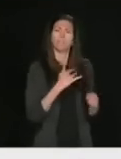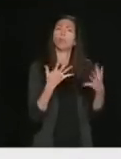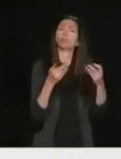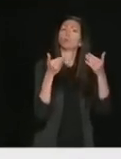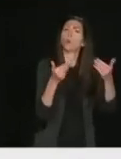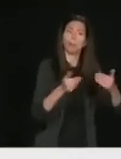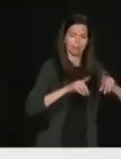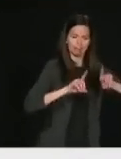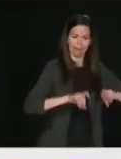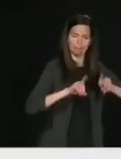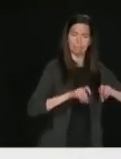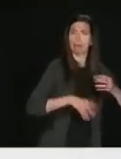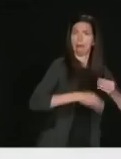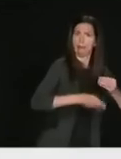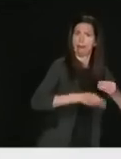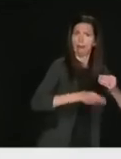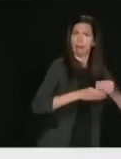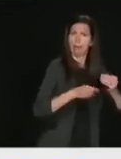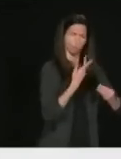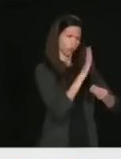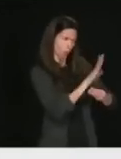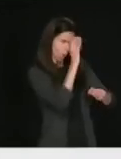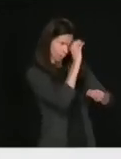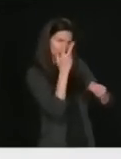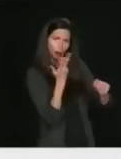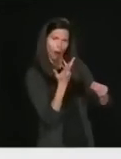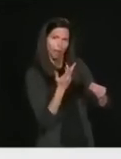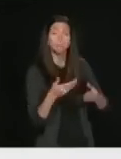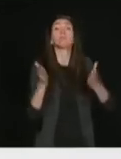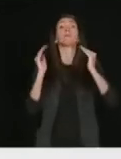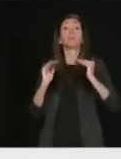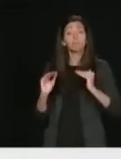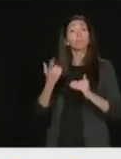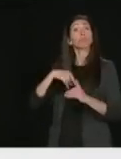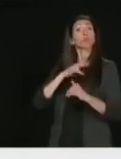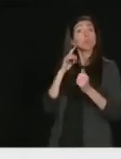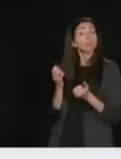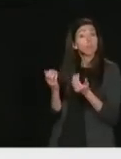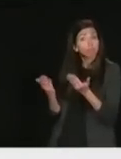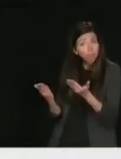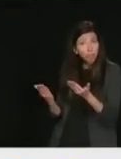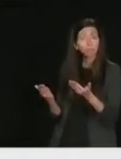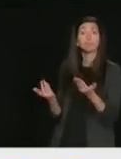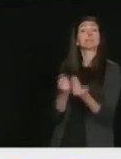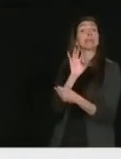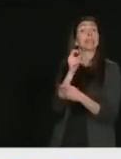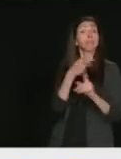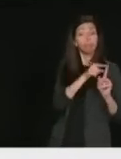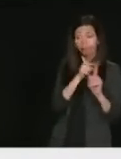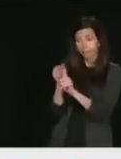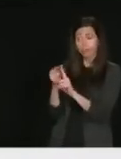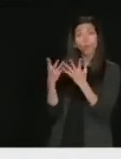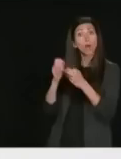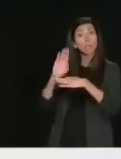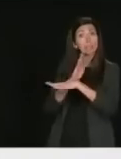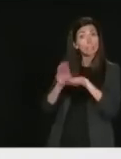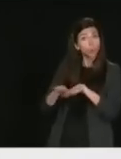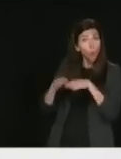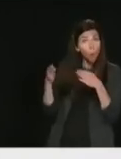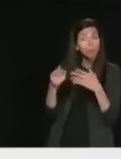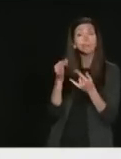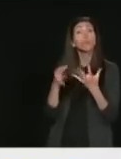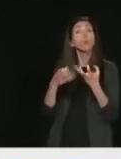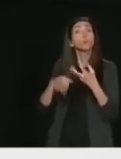has put forward a proposal that recognizes that increased contact tracing and increased